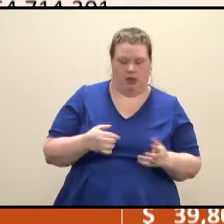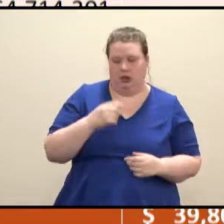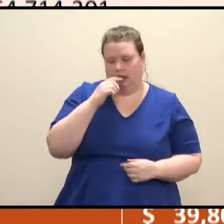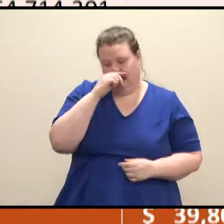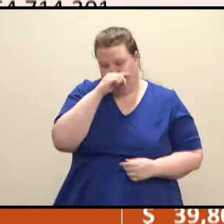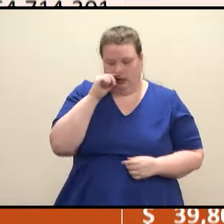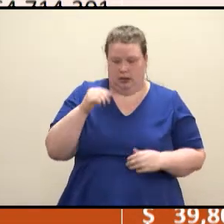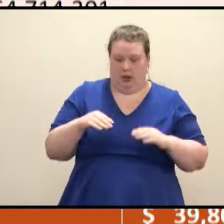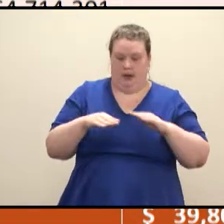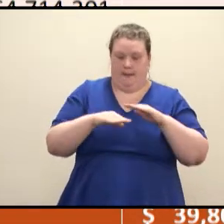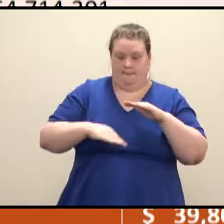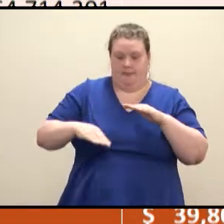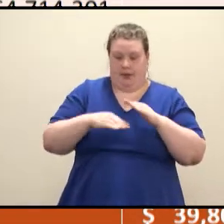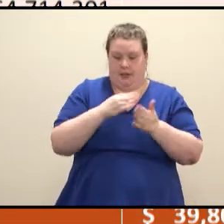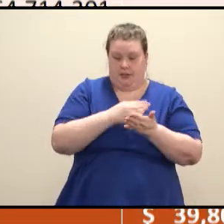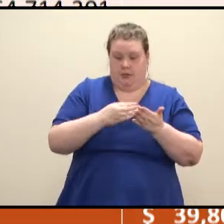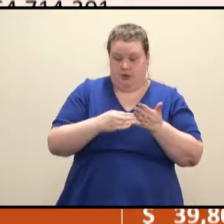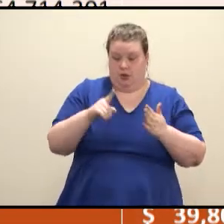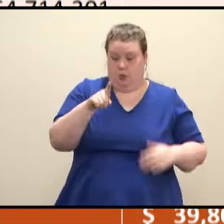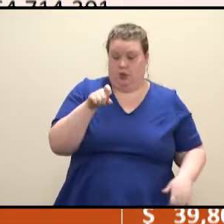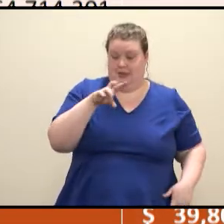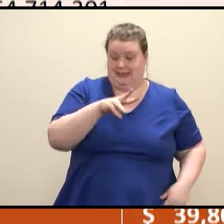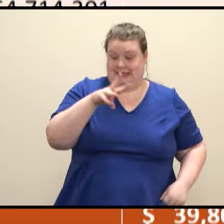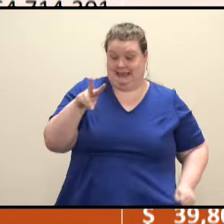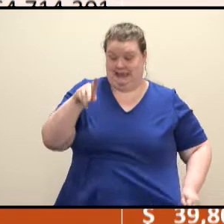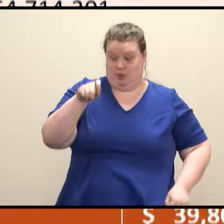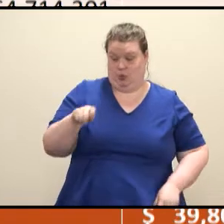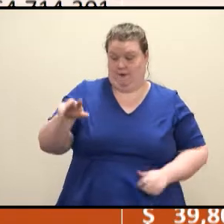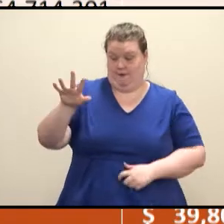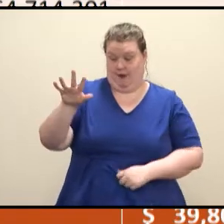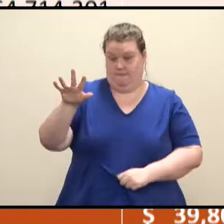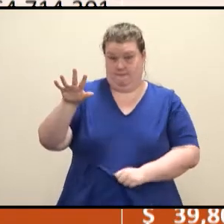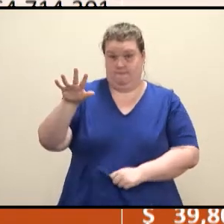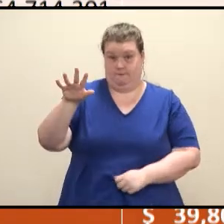of 166.5. That is